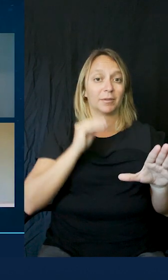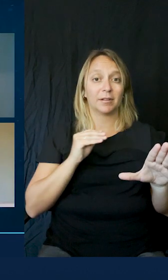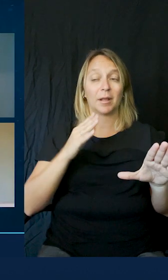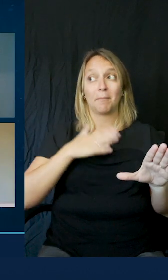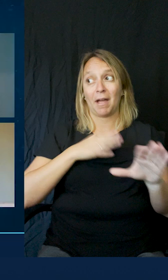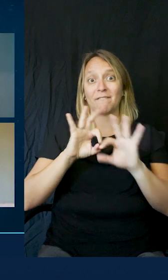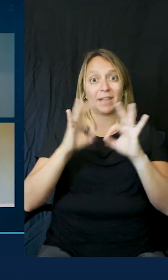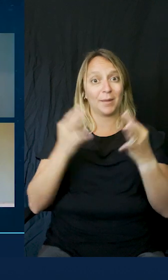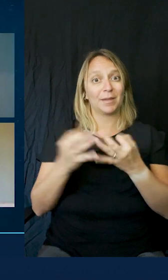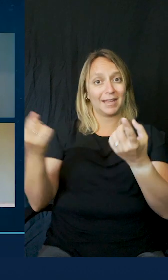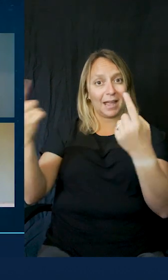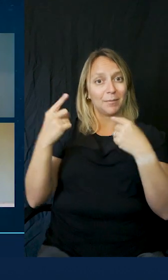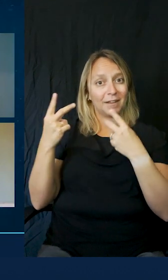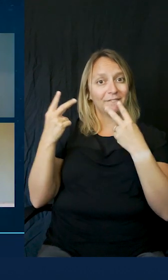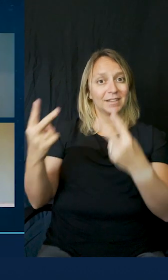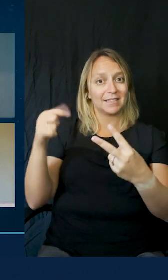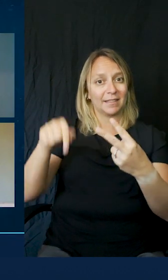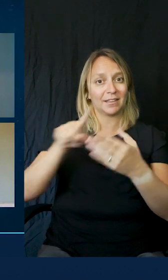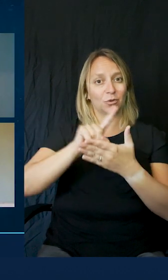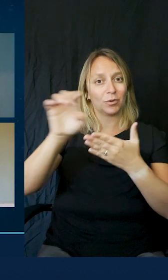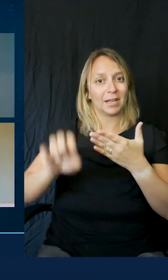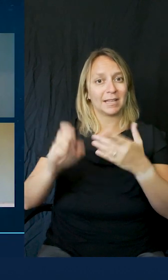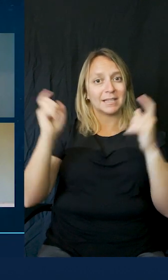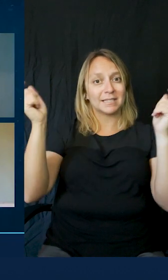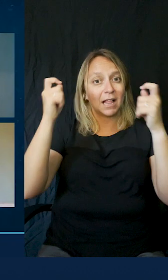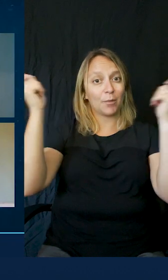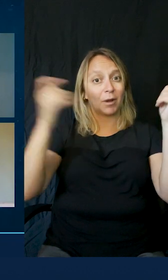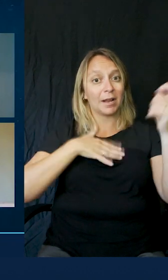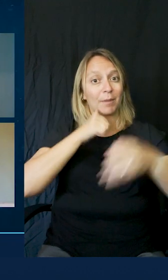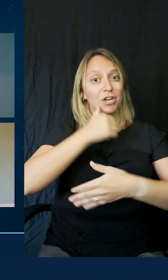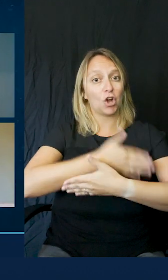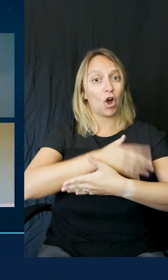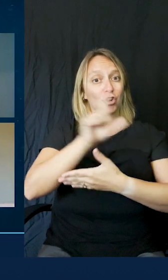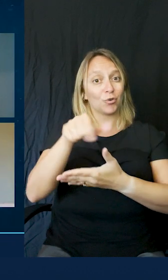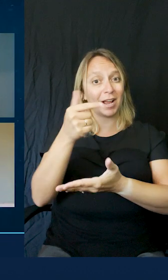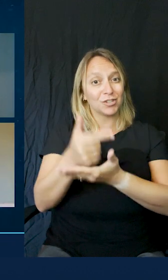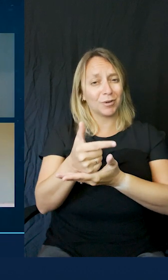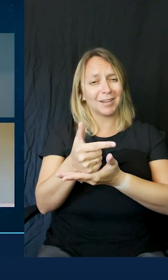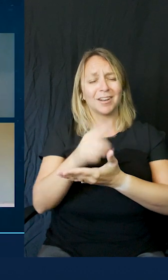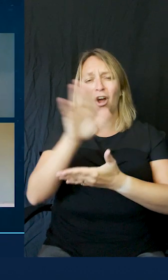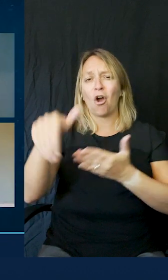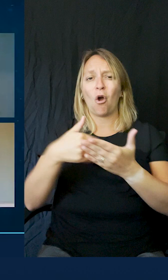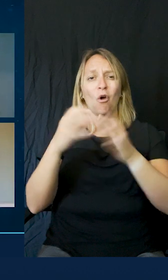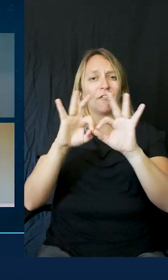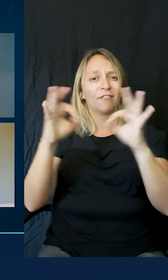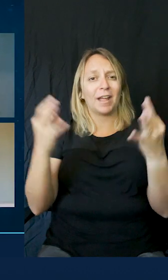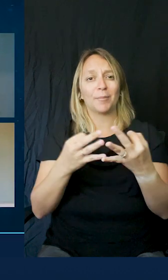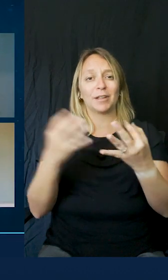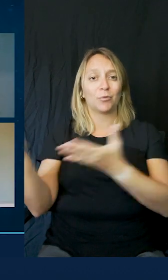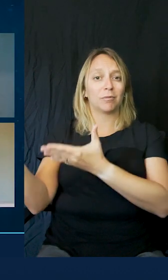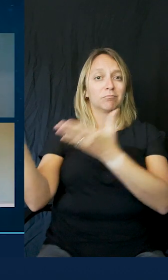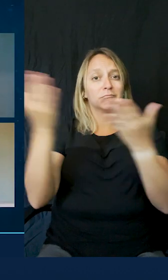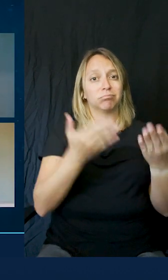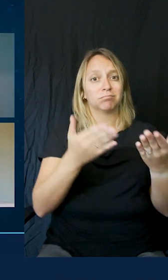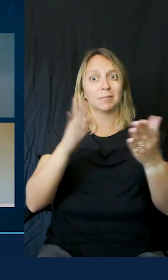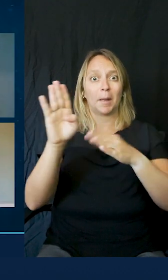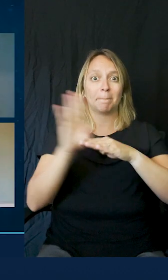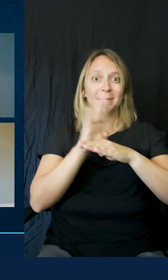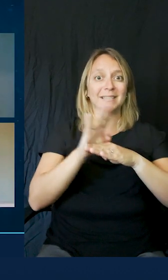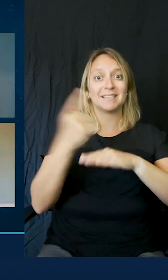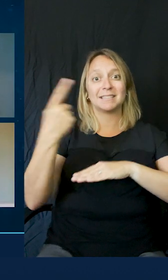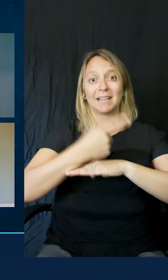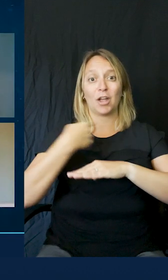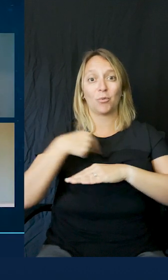in town this weekend celebrating my daughter's graduation, and I brought the whole crew in on the busiest day we've had in a